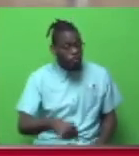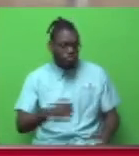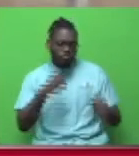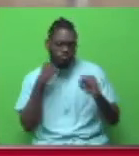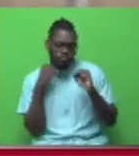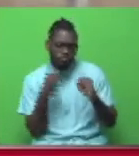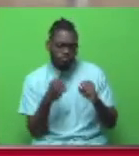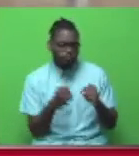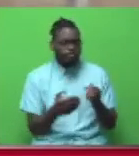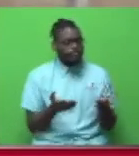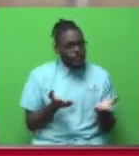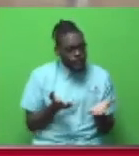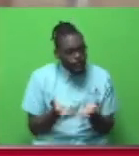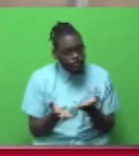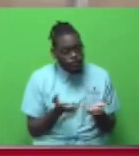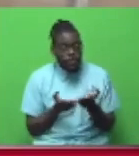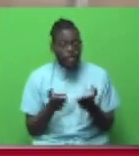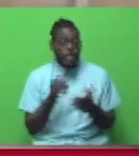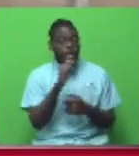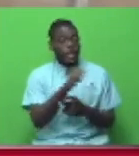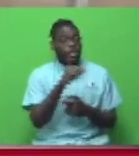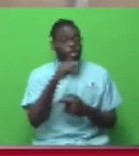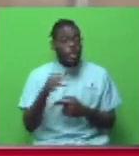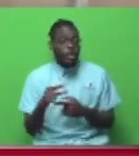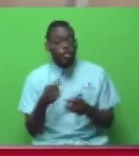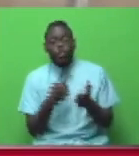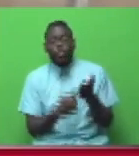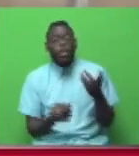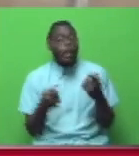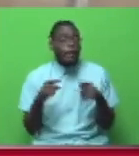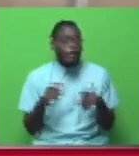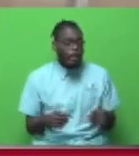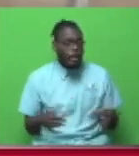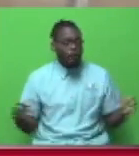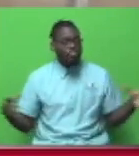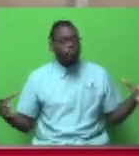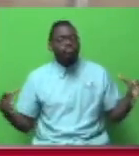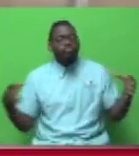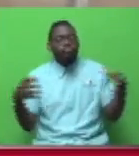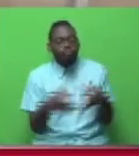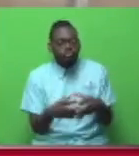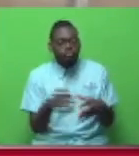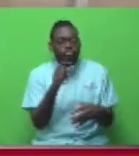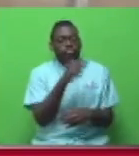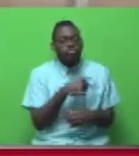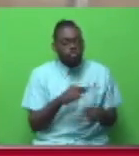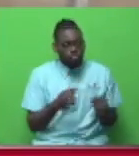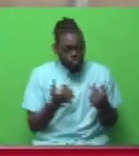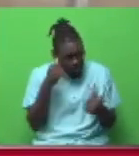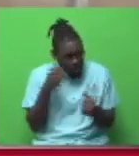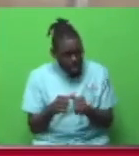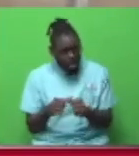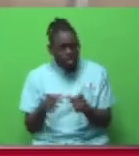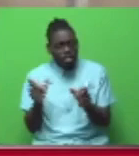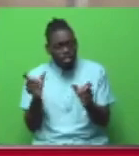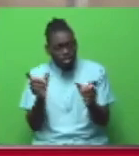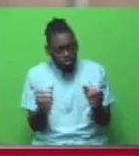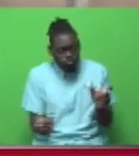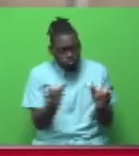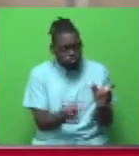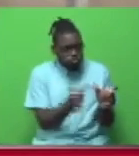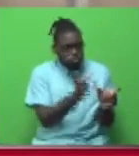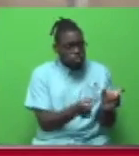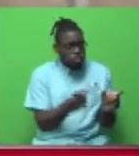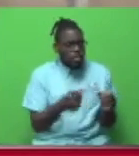of the Attorney General by consolidating three ministries, which, as I said before, three separate ministers, three separate